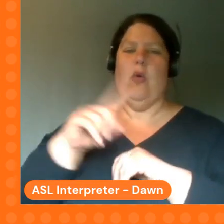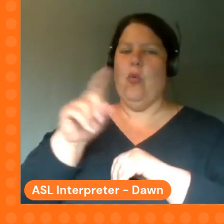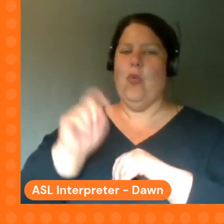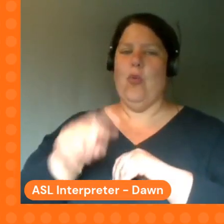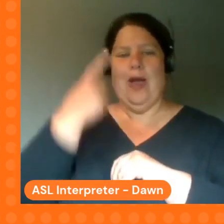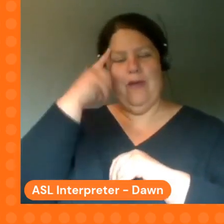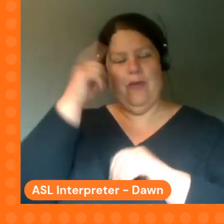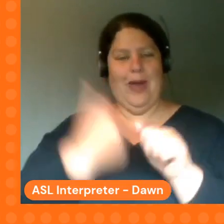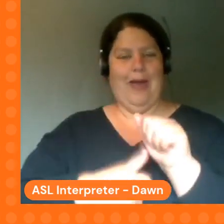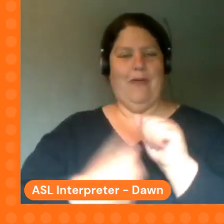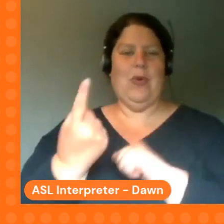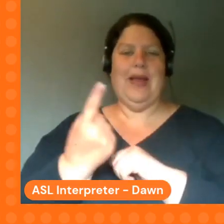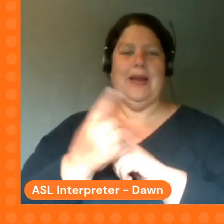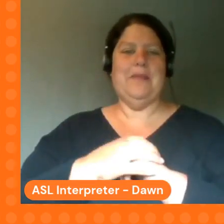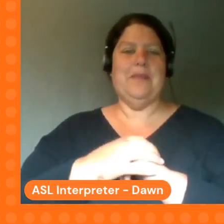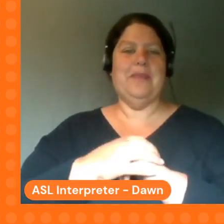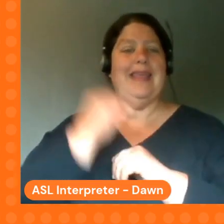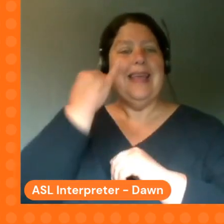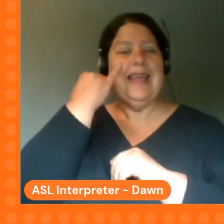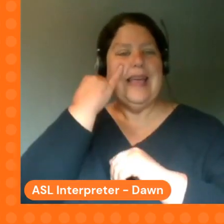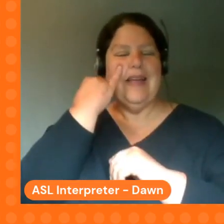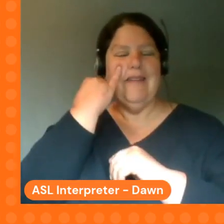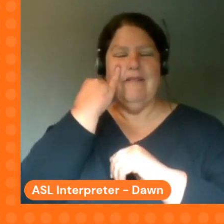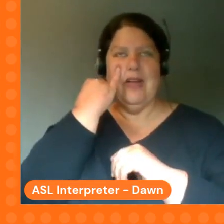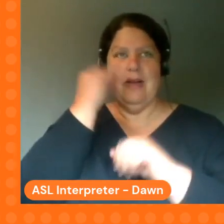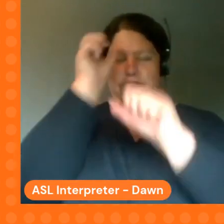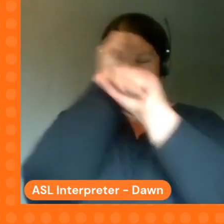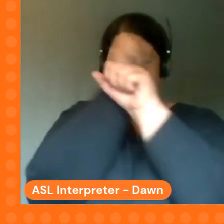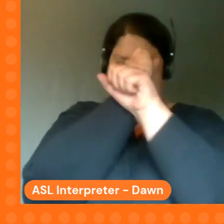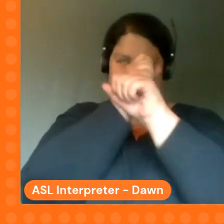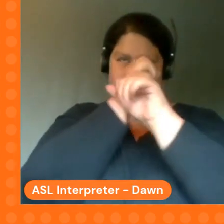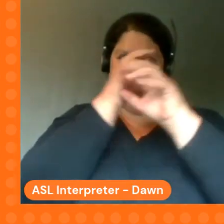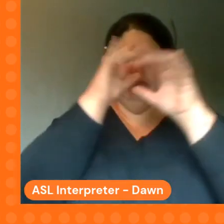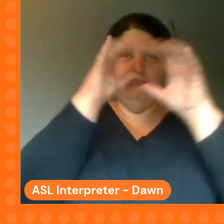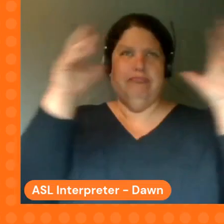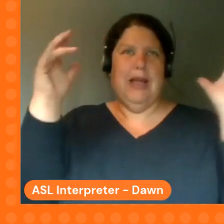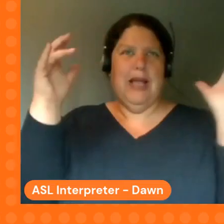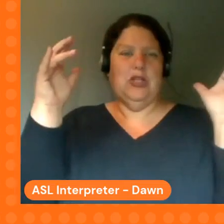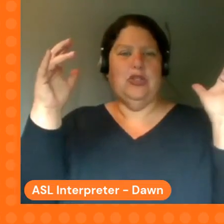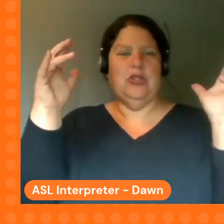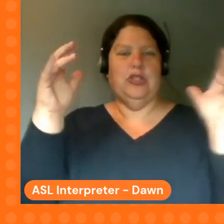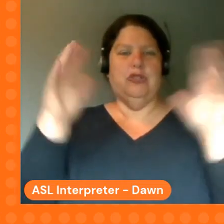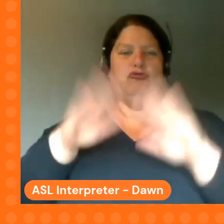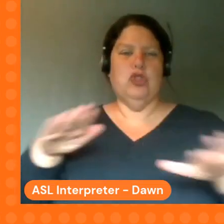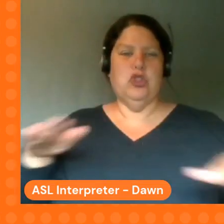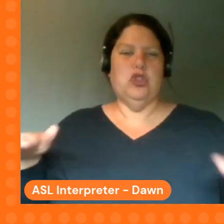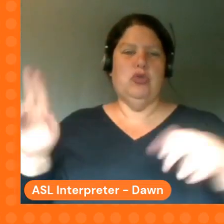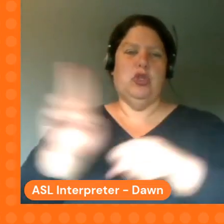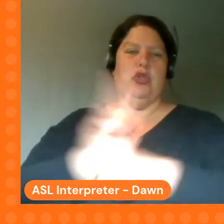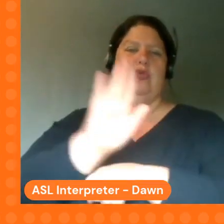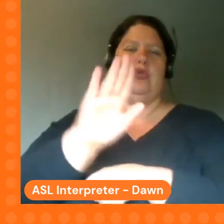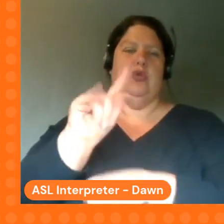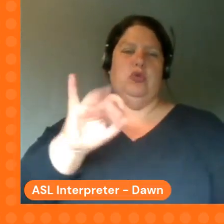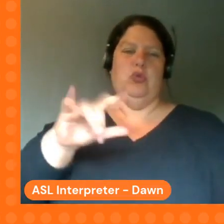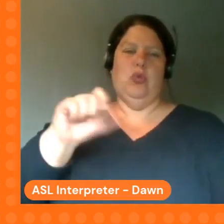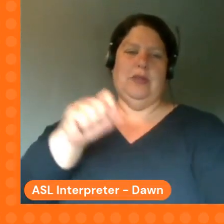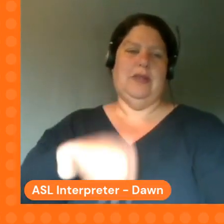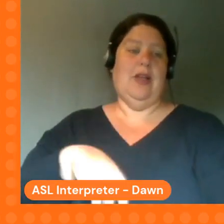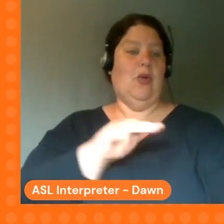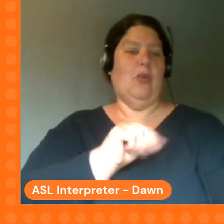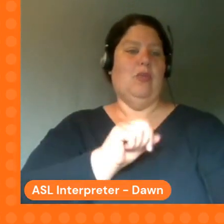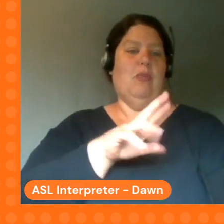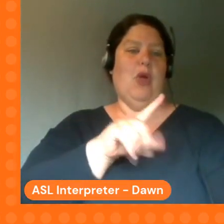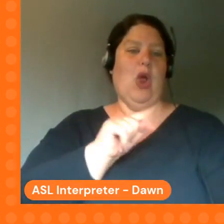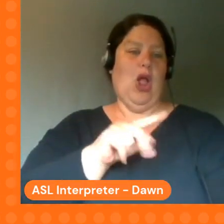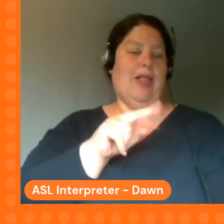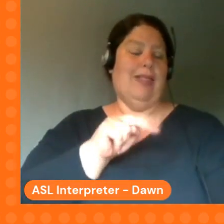like if we imagine a child using your tools. So like Marlon was just talking about, like